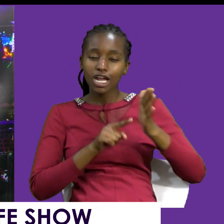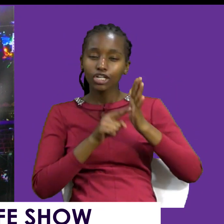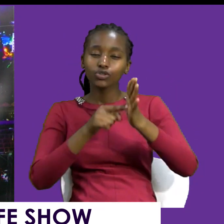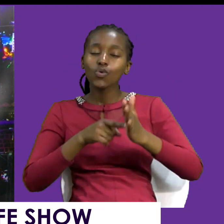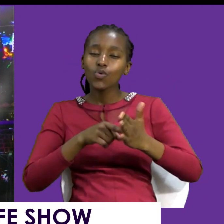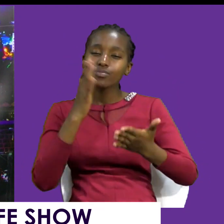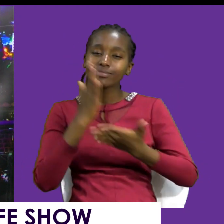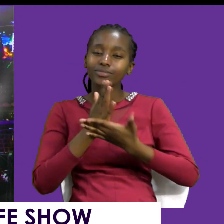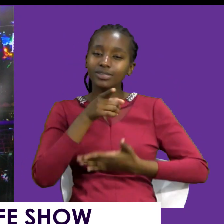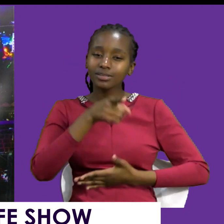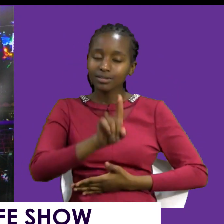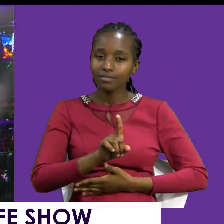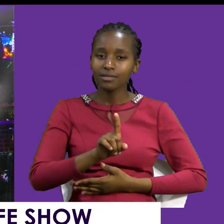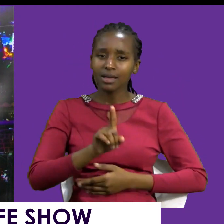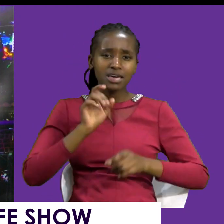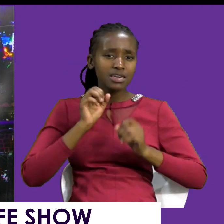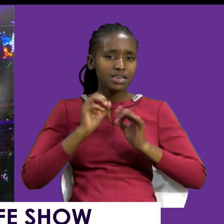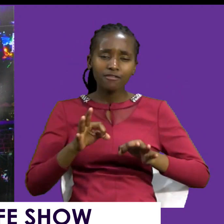already demeaned,